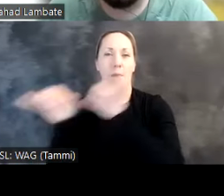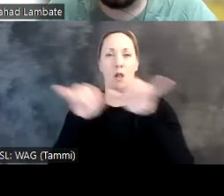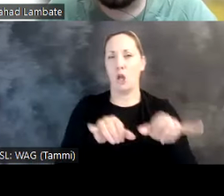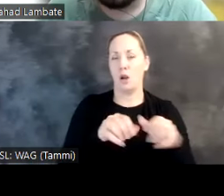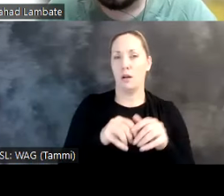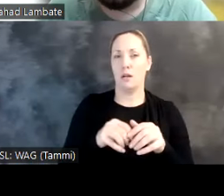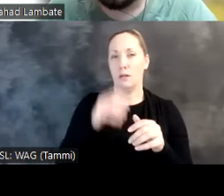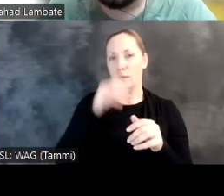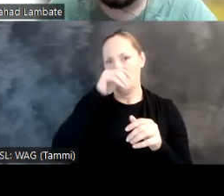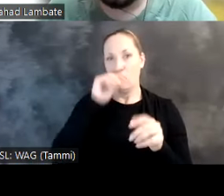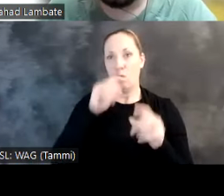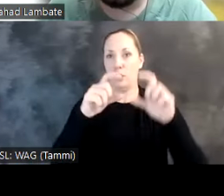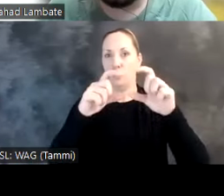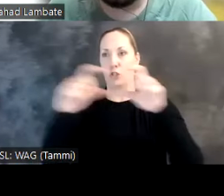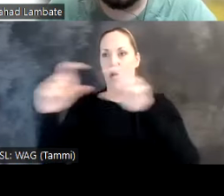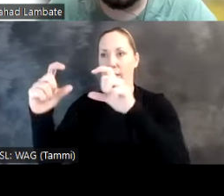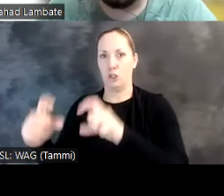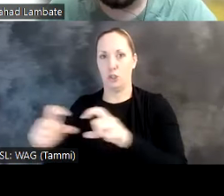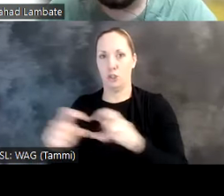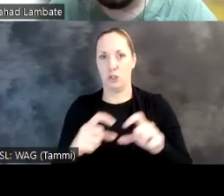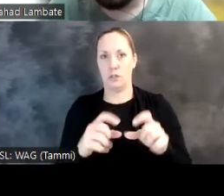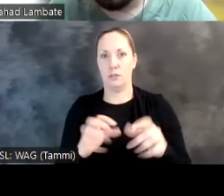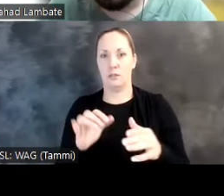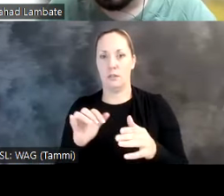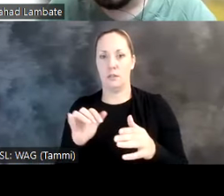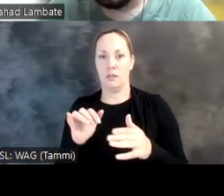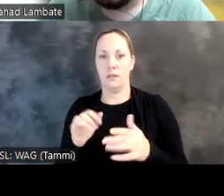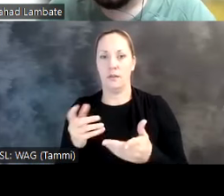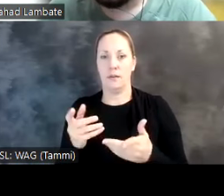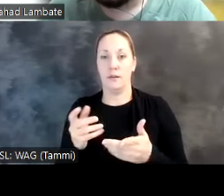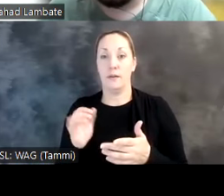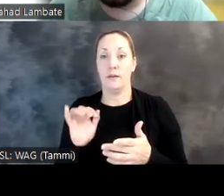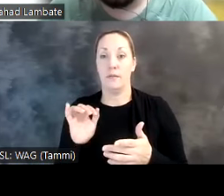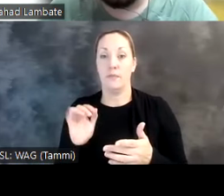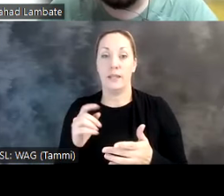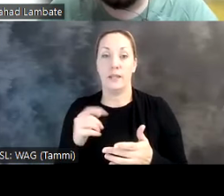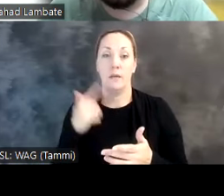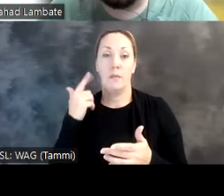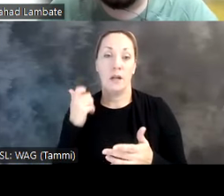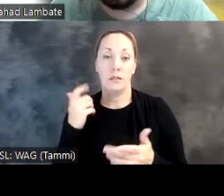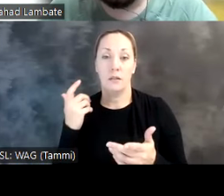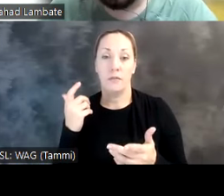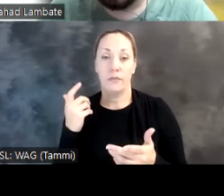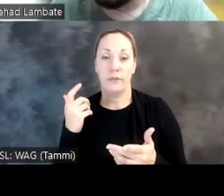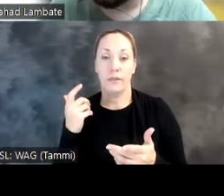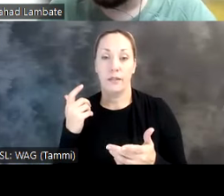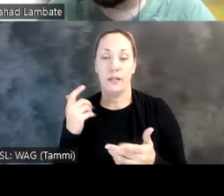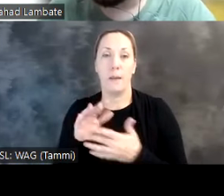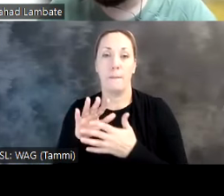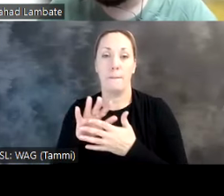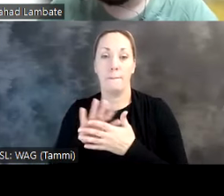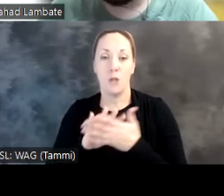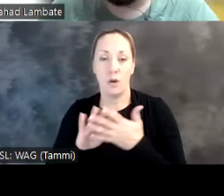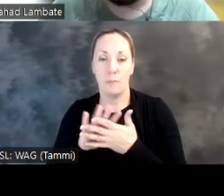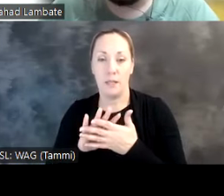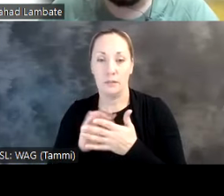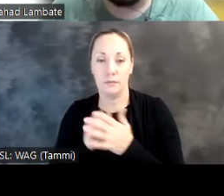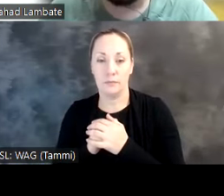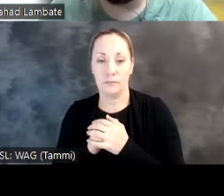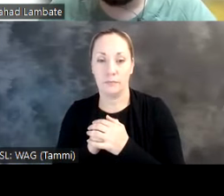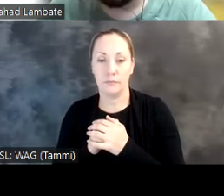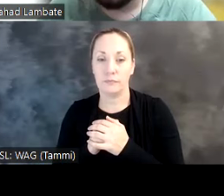that particular element in that canvas, interactive canvas, due to the blur event, it will remove the